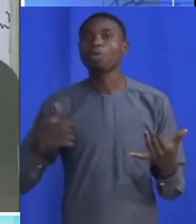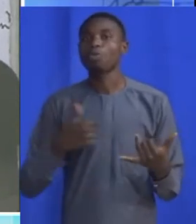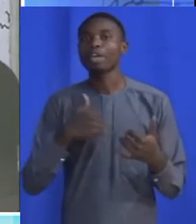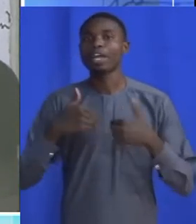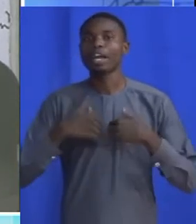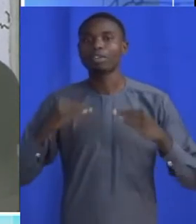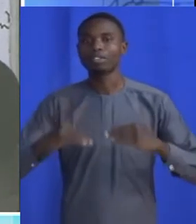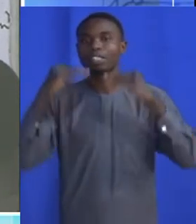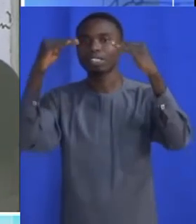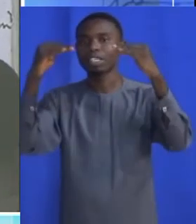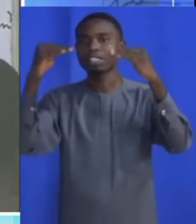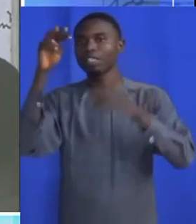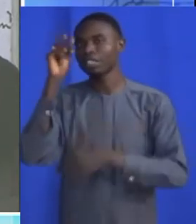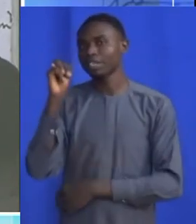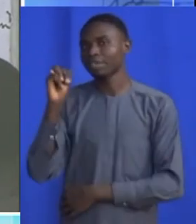of other countries.